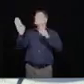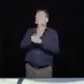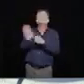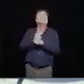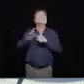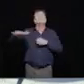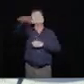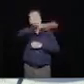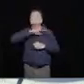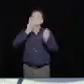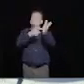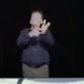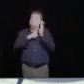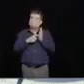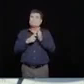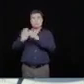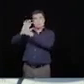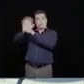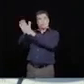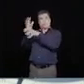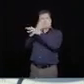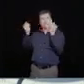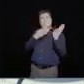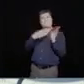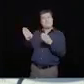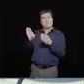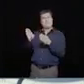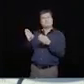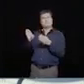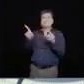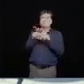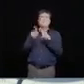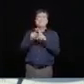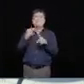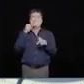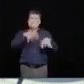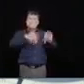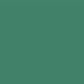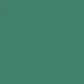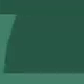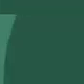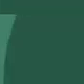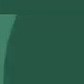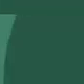we need to have a COVID safety plan and that's what we're working on with elections BC and with elections Canada.